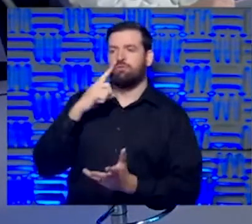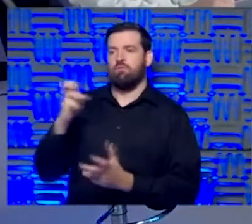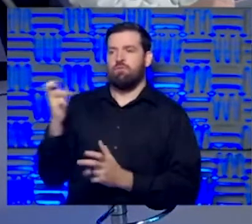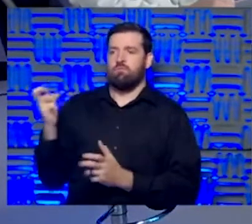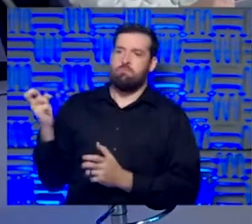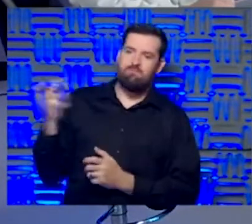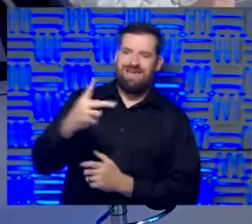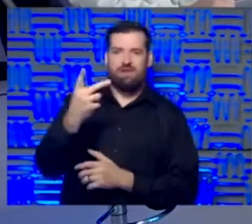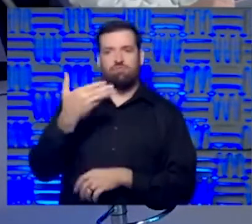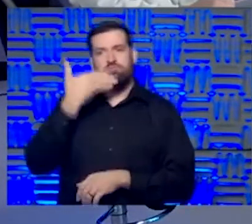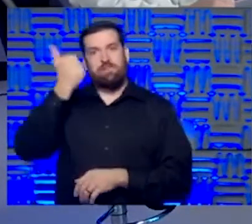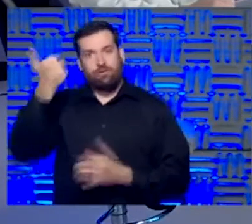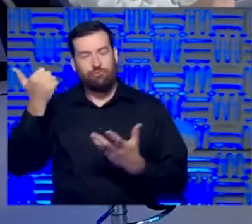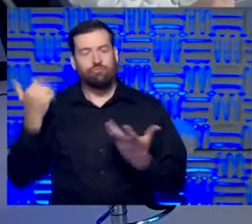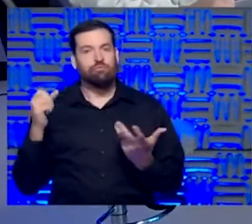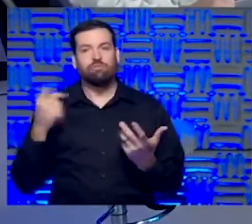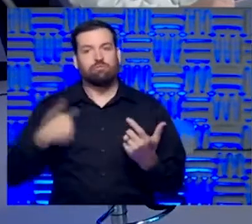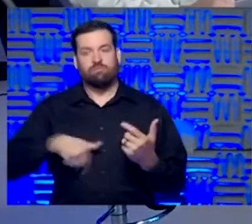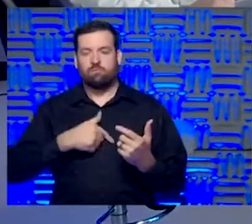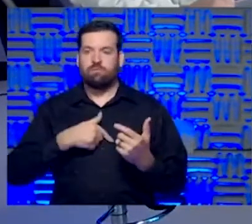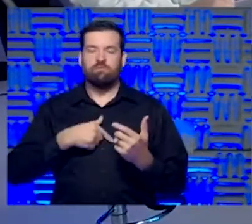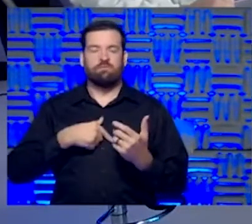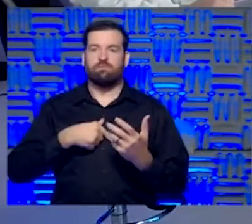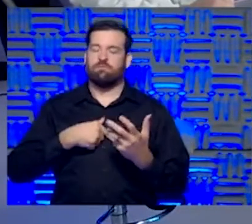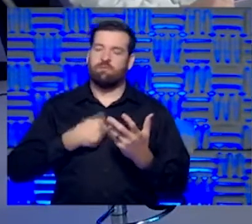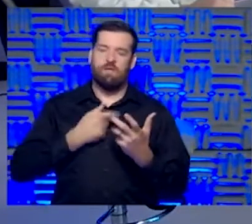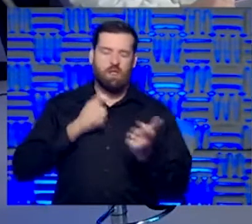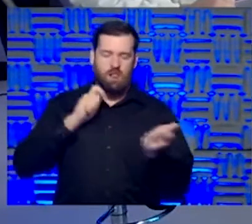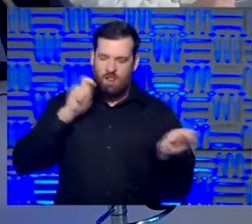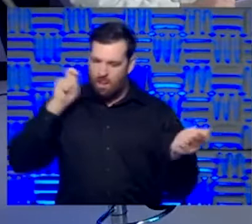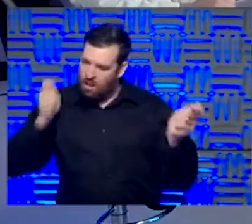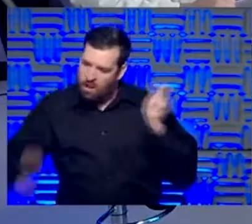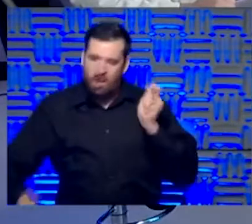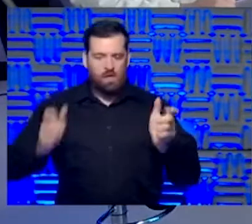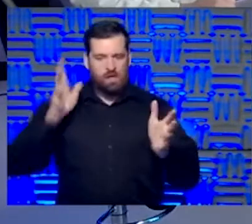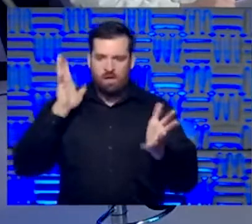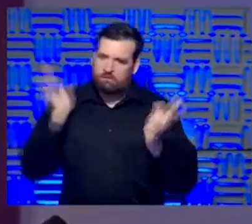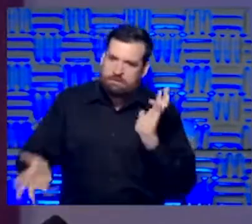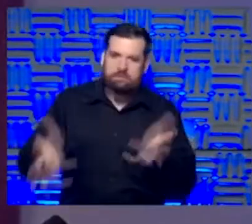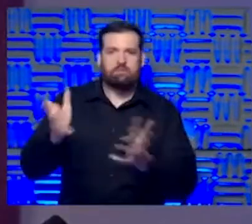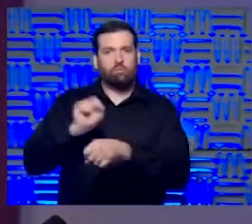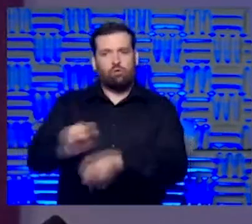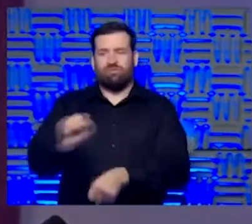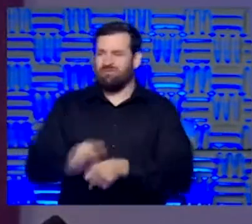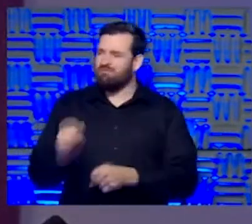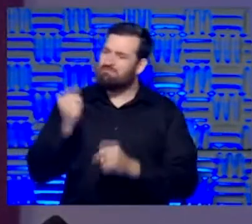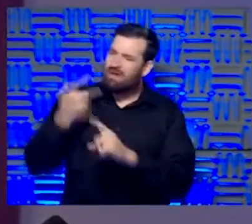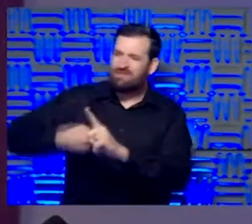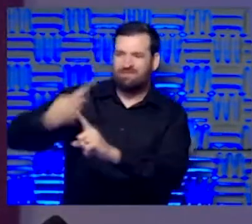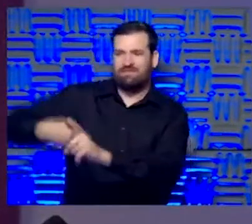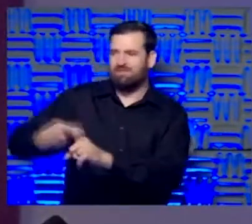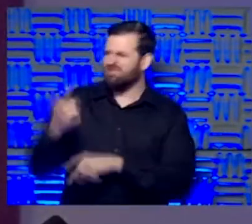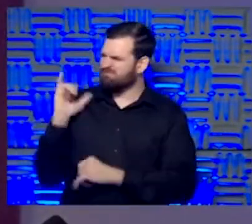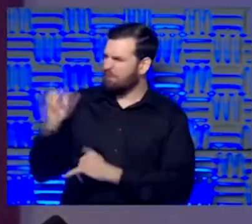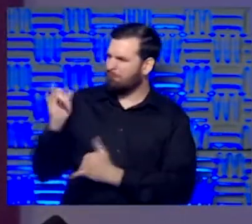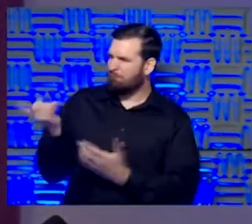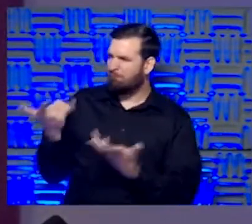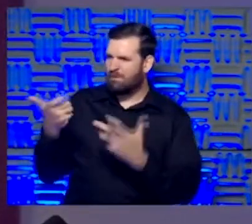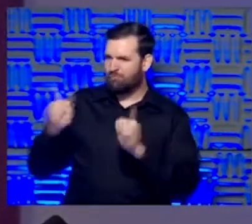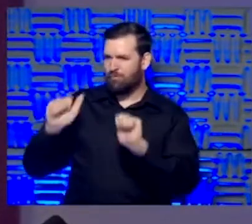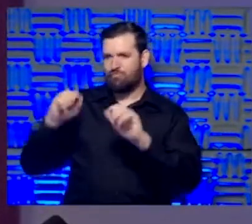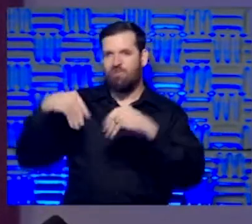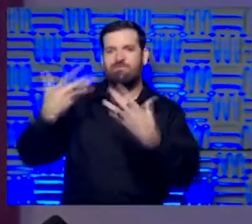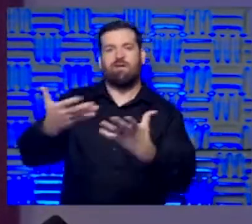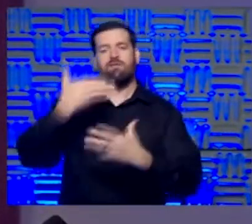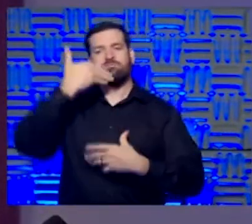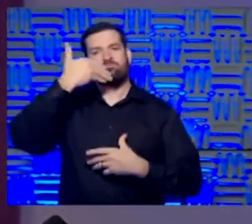We want people to come in, and we have bent over backwards. Again, it's been months, just like I'm sure you have, in terms of trying to provide the